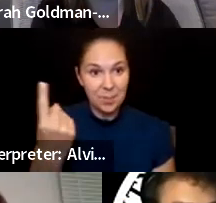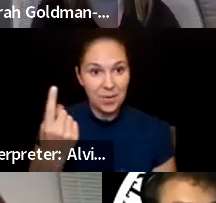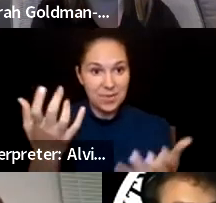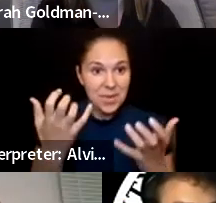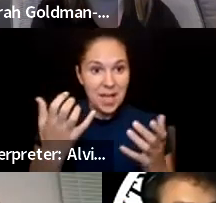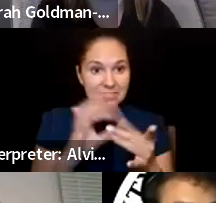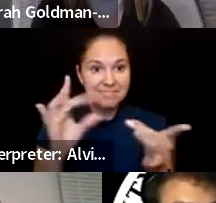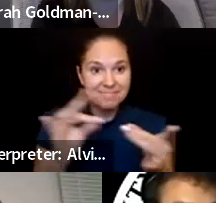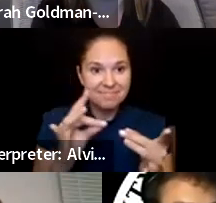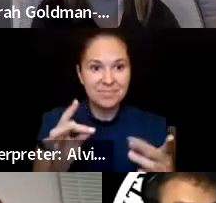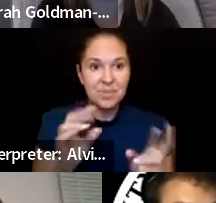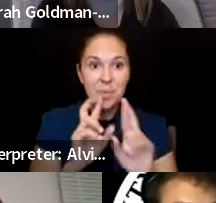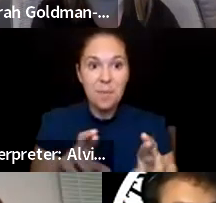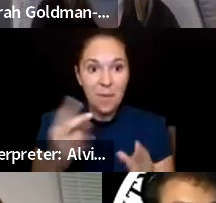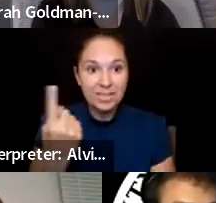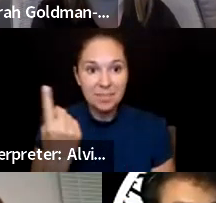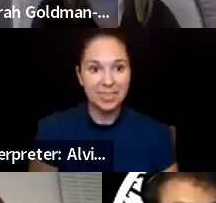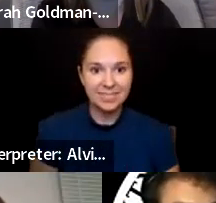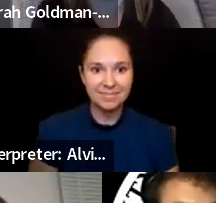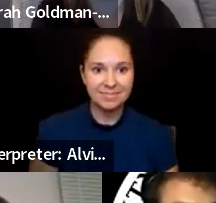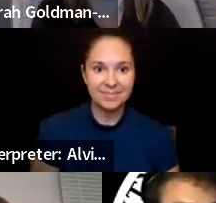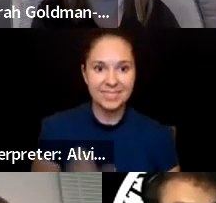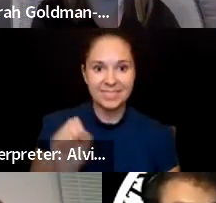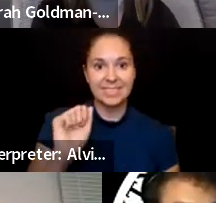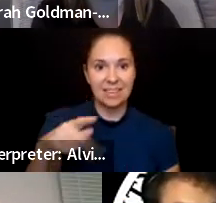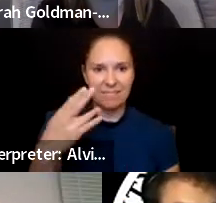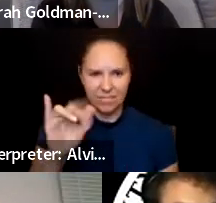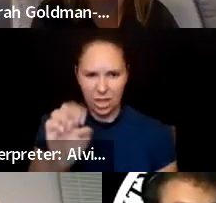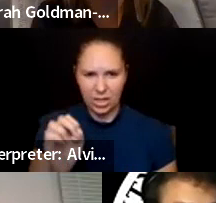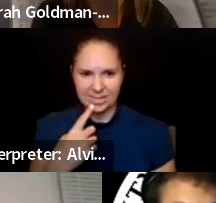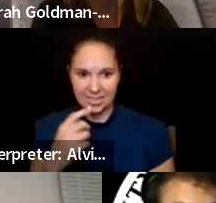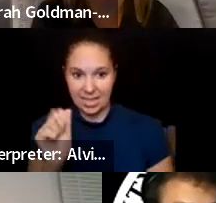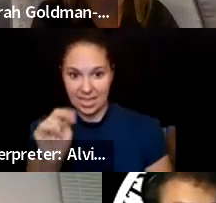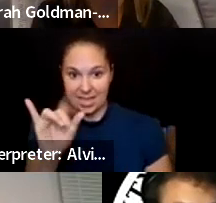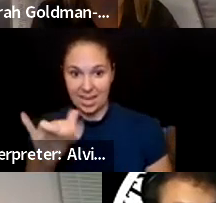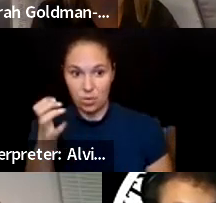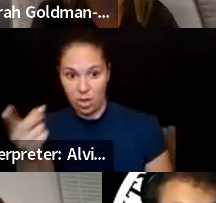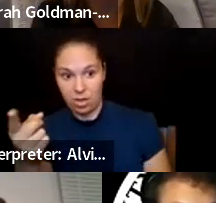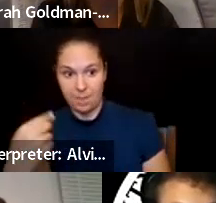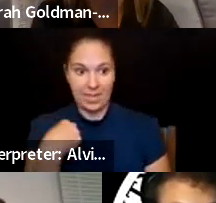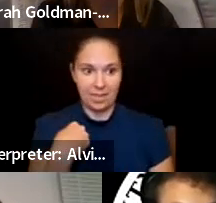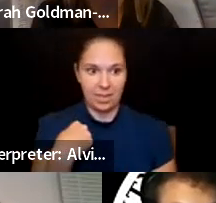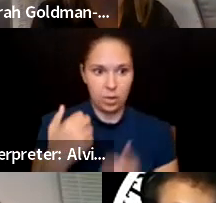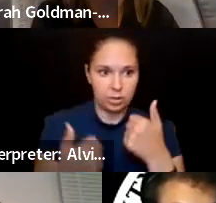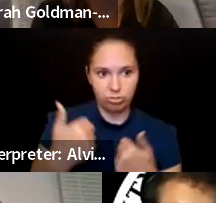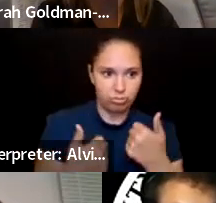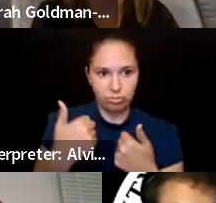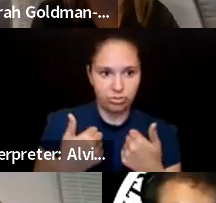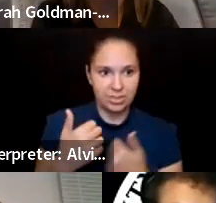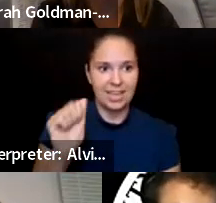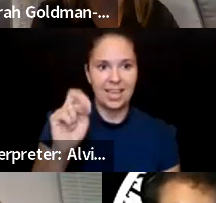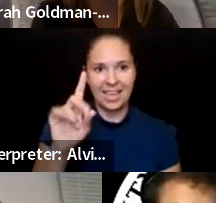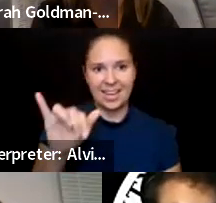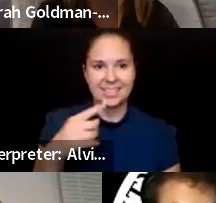to report out? Andy, you want to go or you want me to go? I can